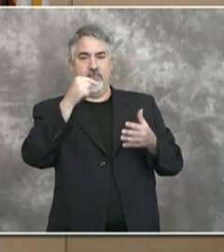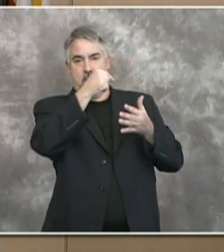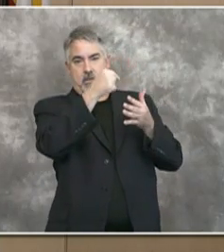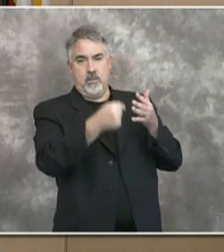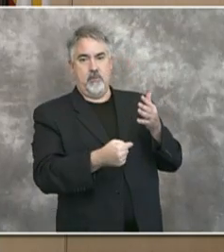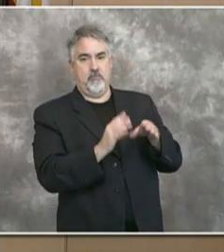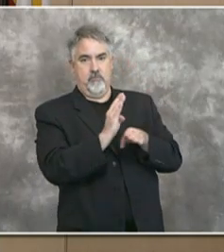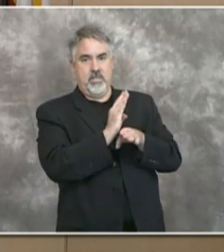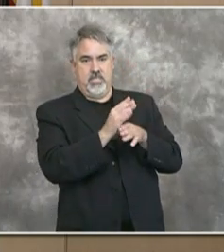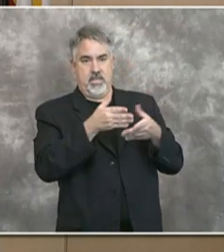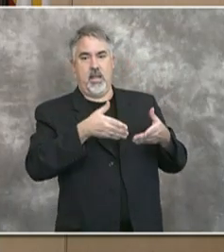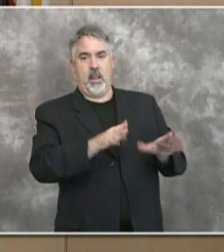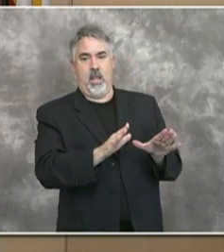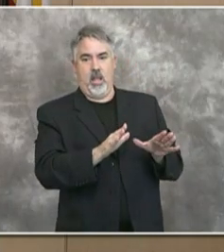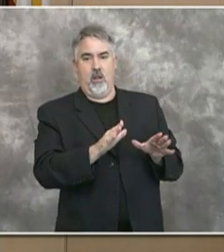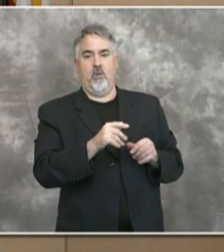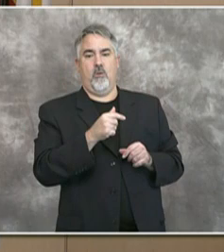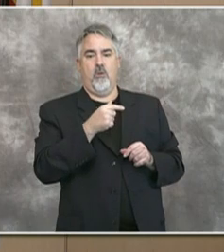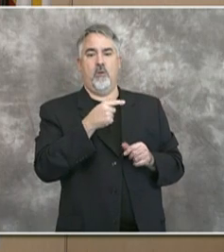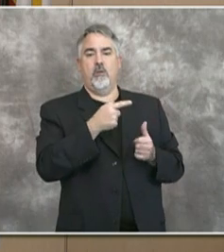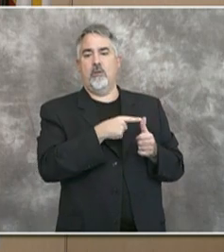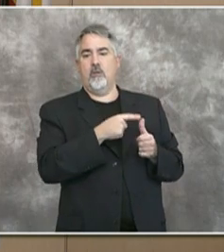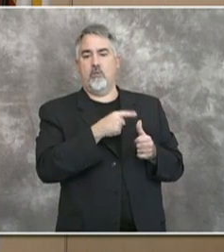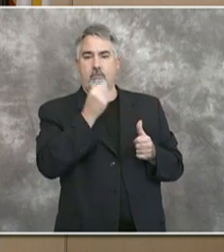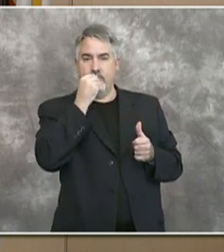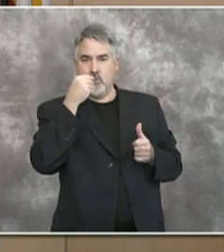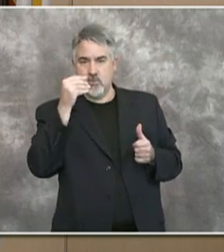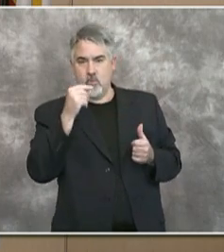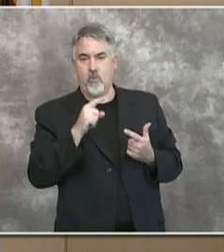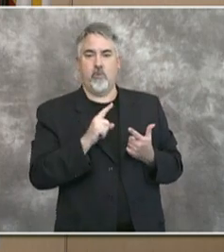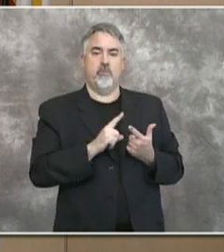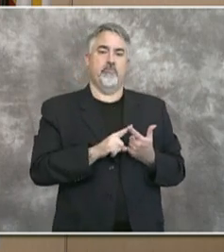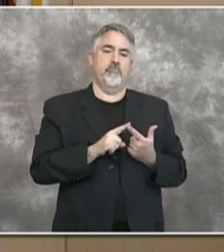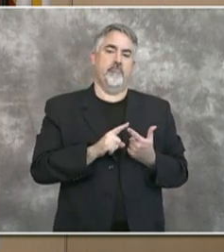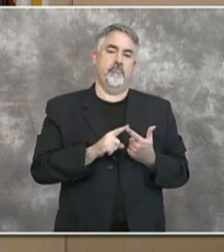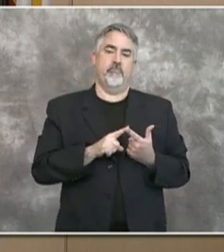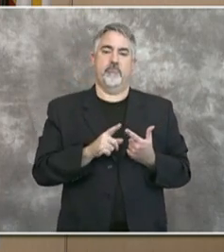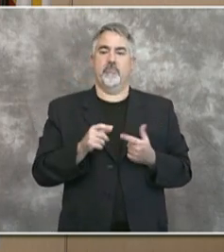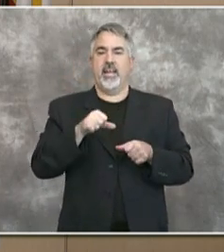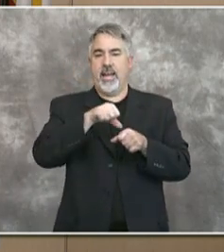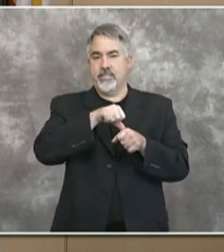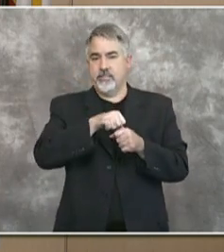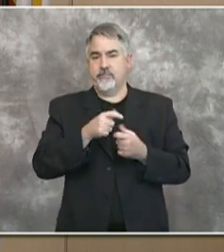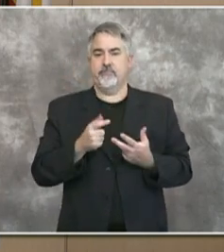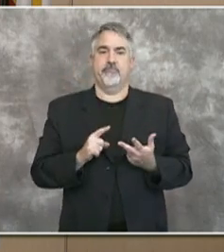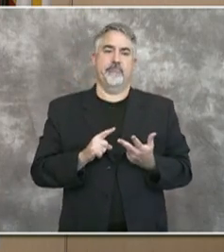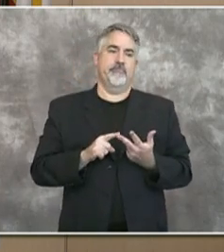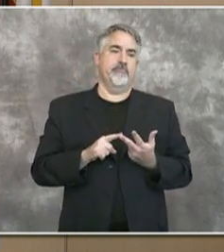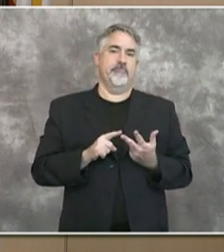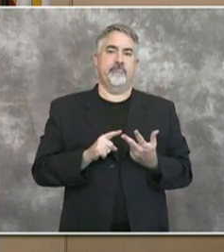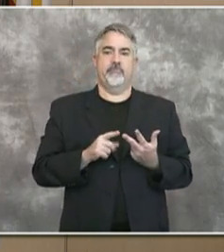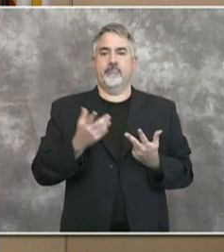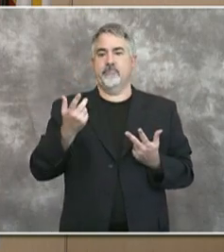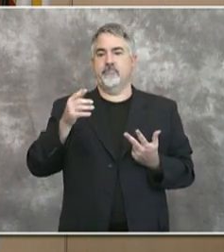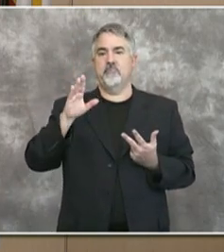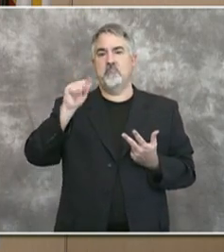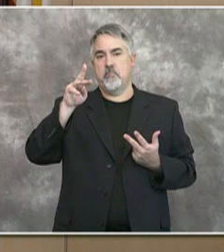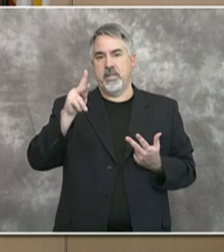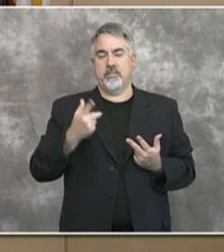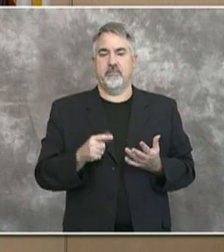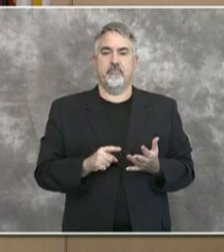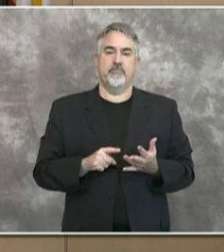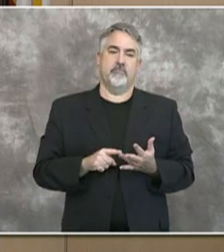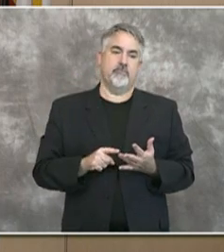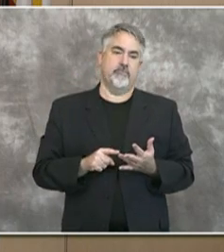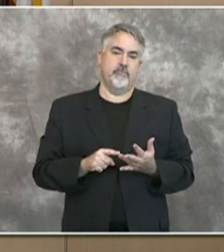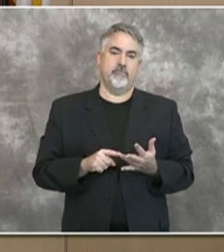that recommendation. That included grocery stores, gas stations, banks, as